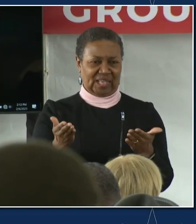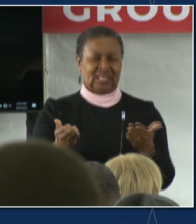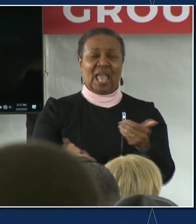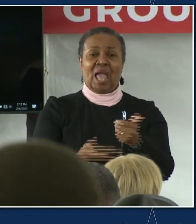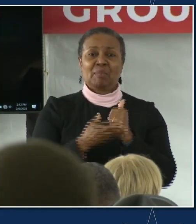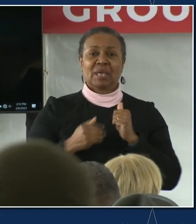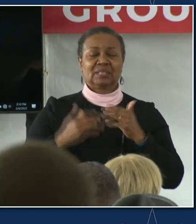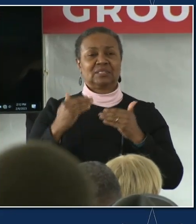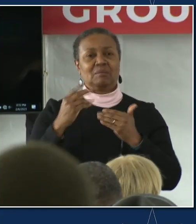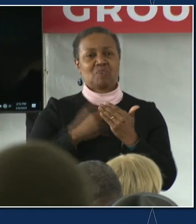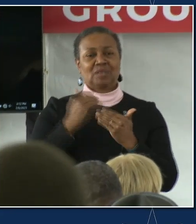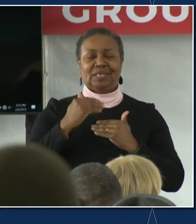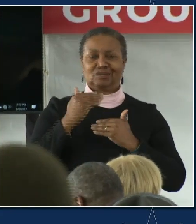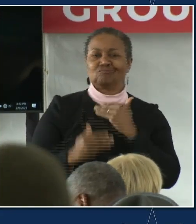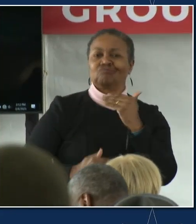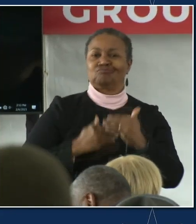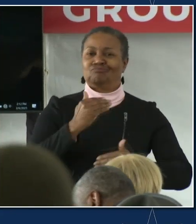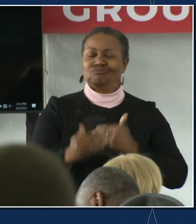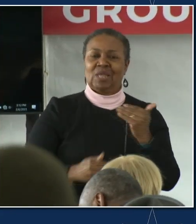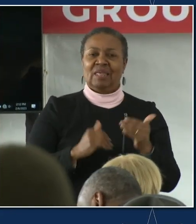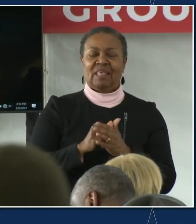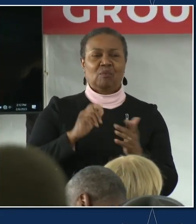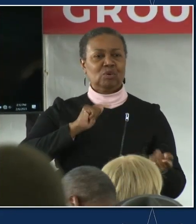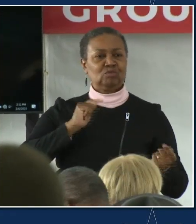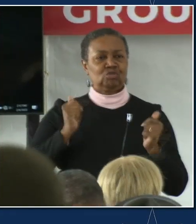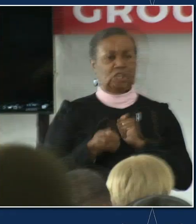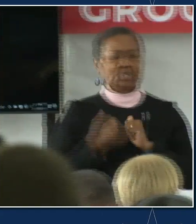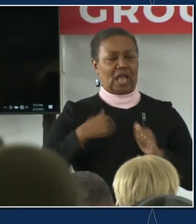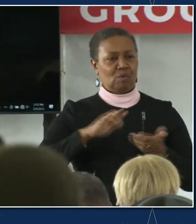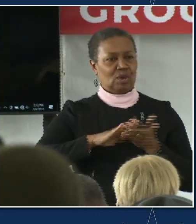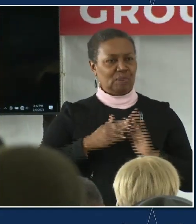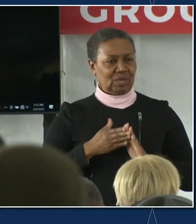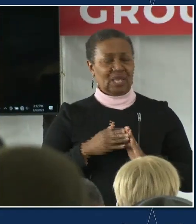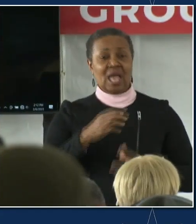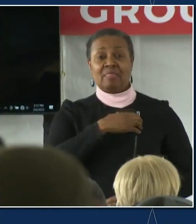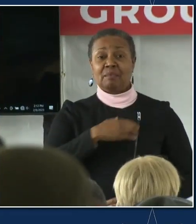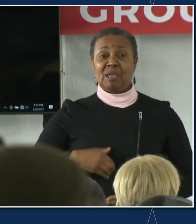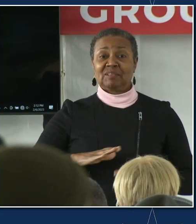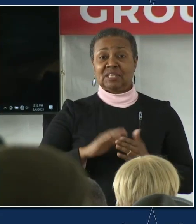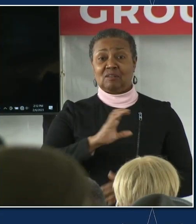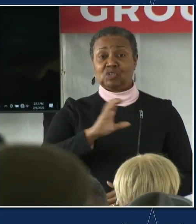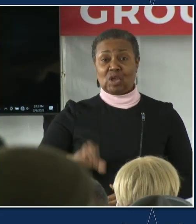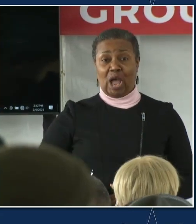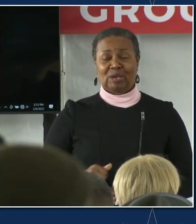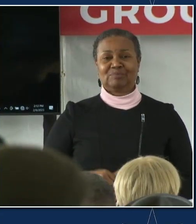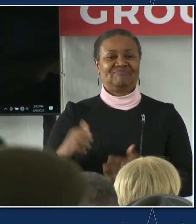helping us to move projects forward that will transform our community, the mayor of the city of Chicago.